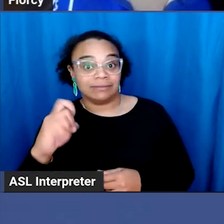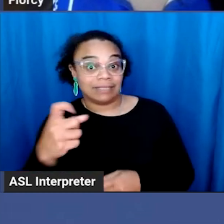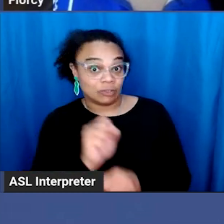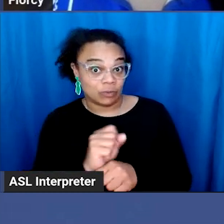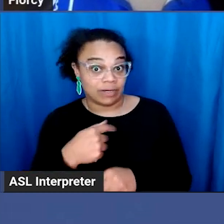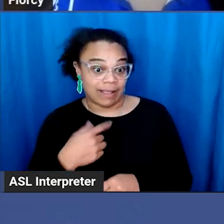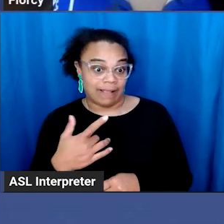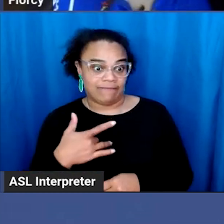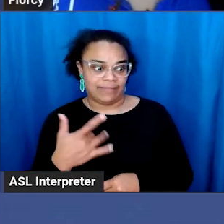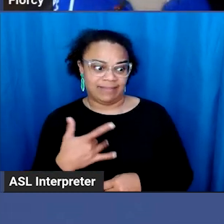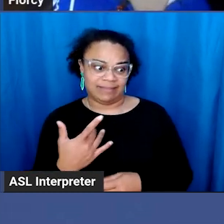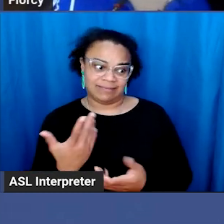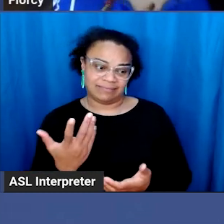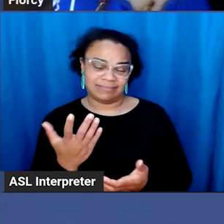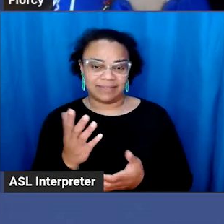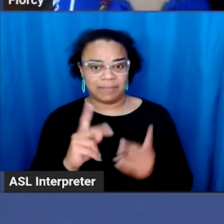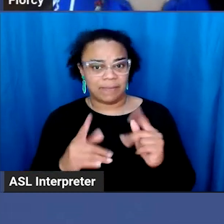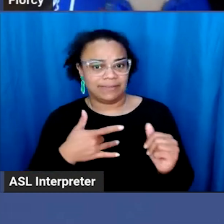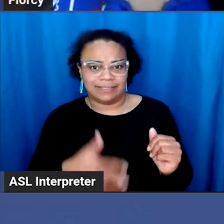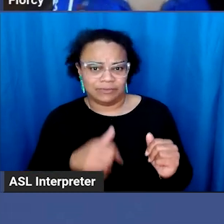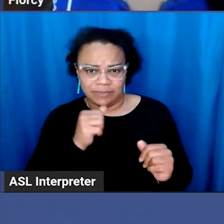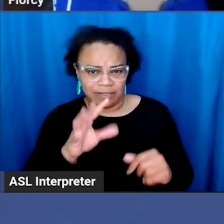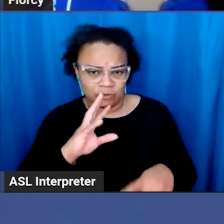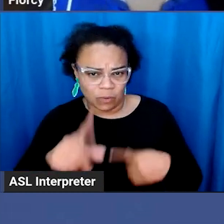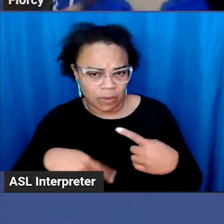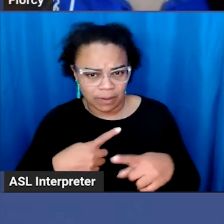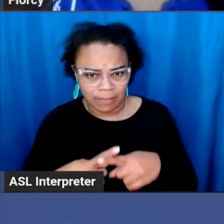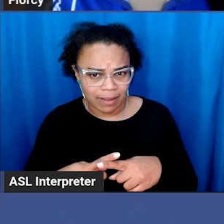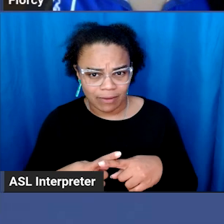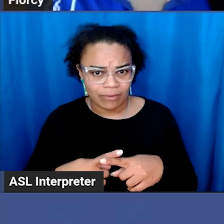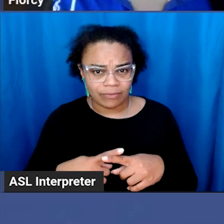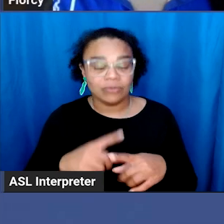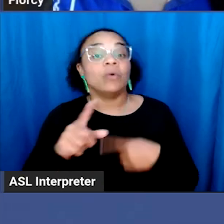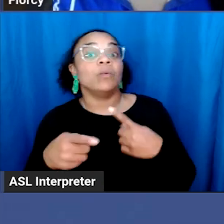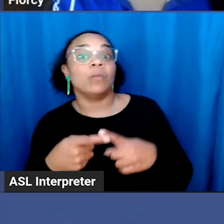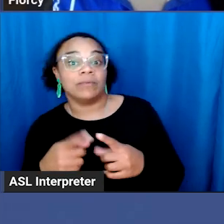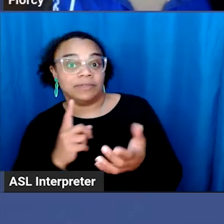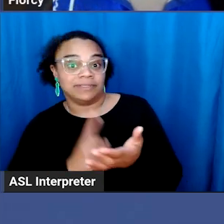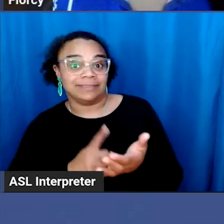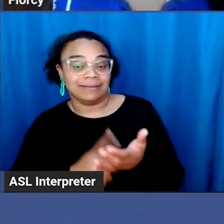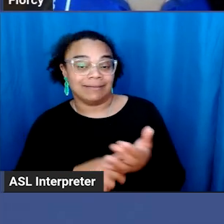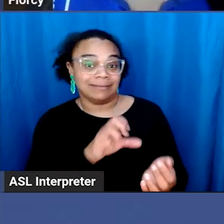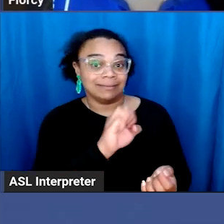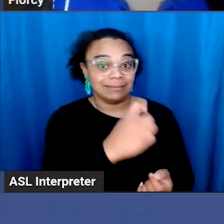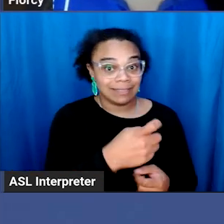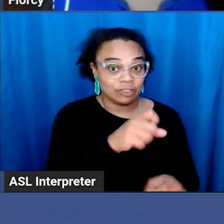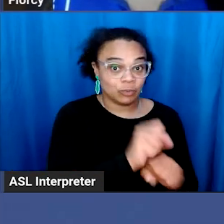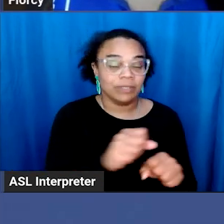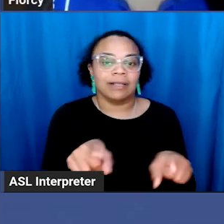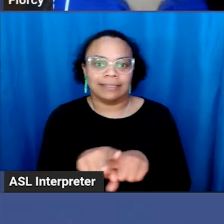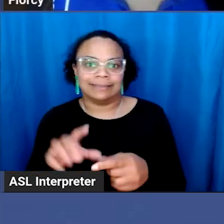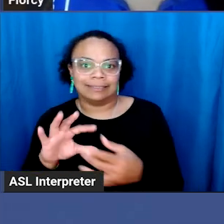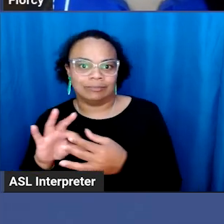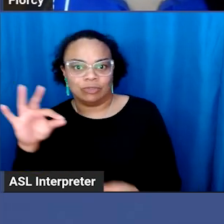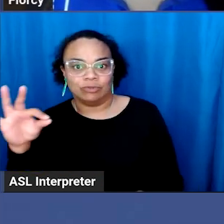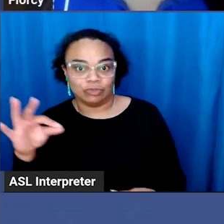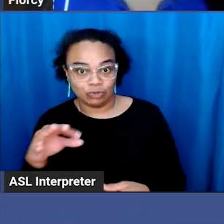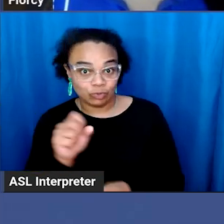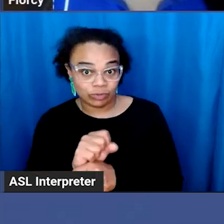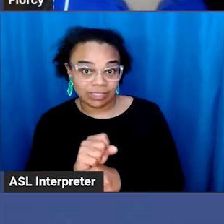like gets kind of left off when we're talking about sex work being spiritual work is the power of